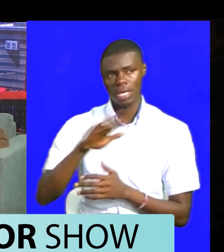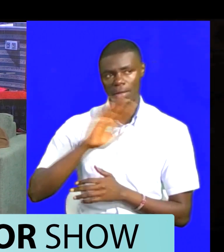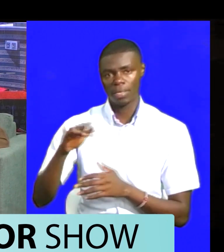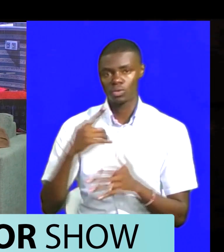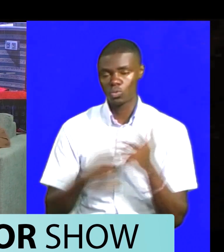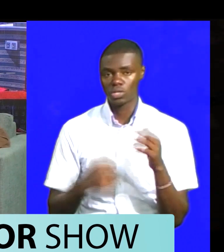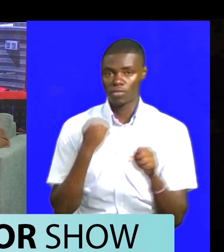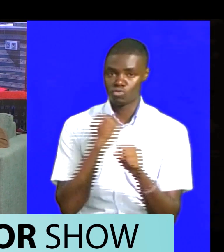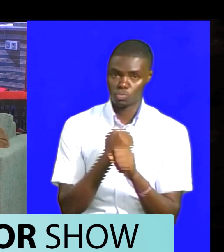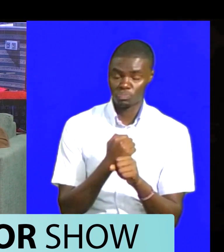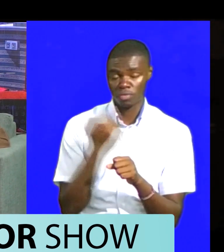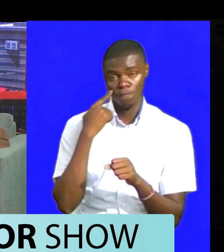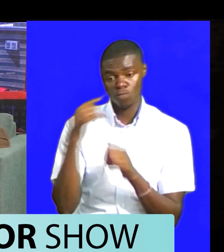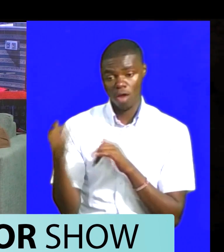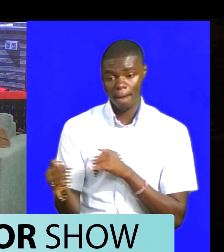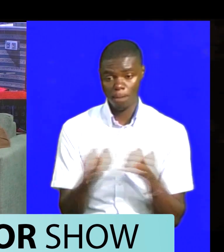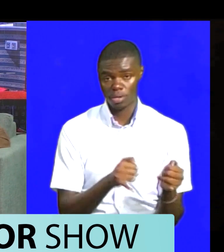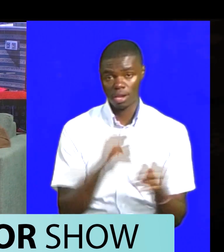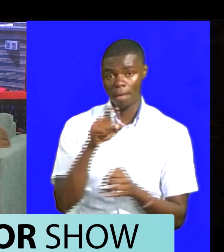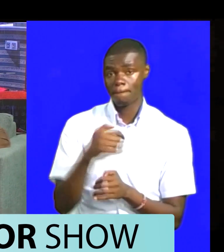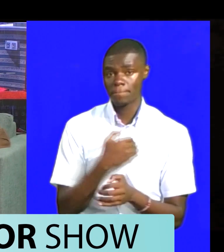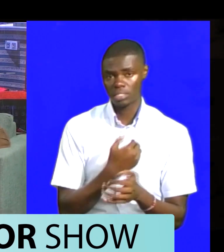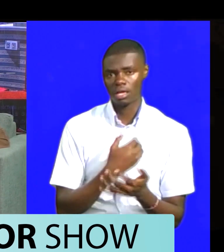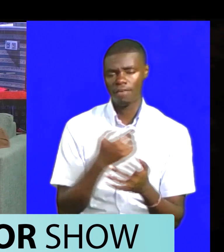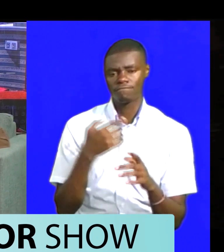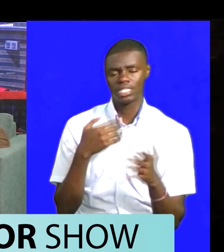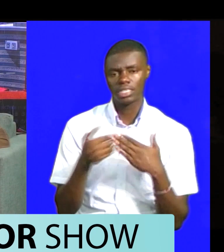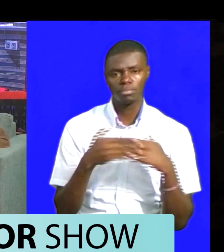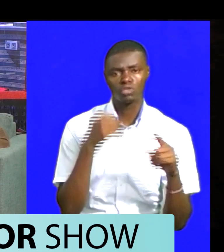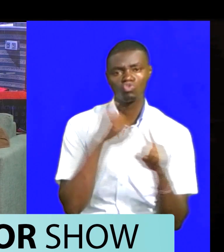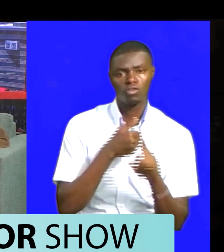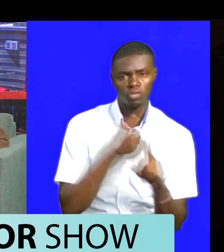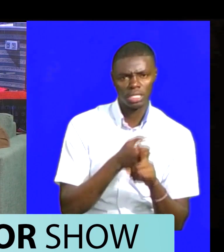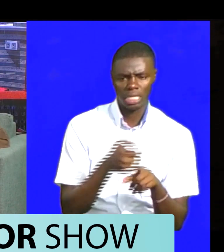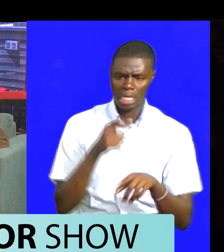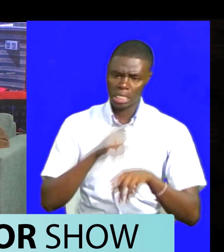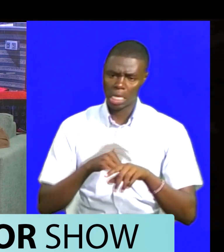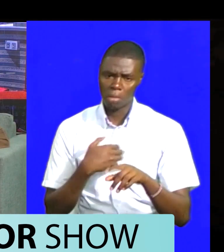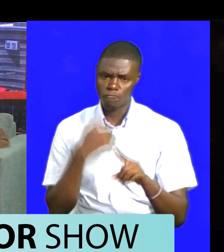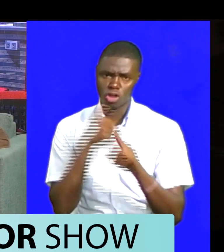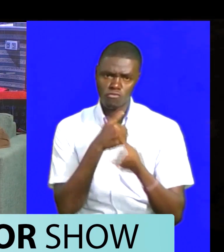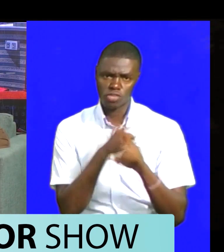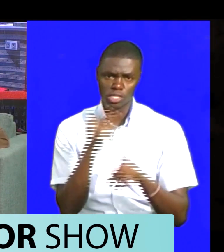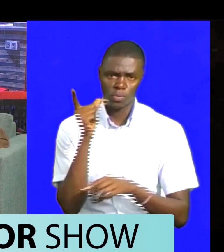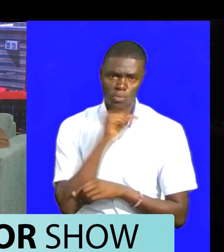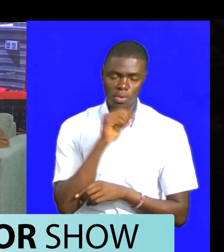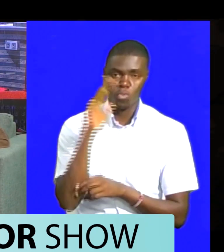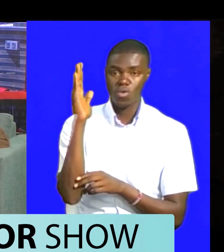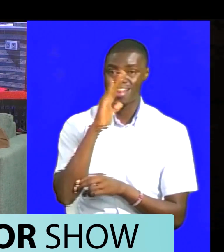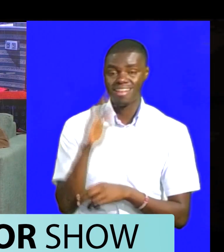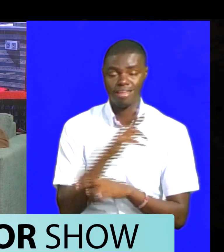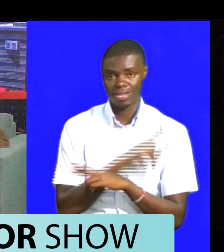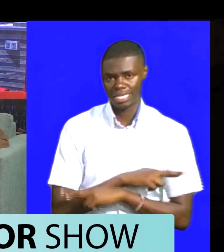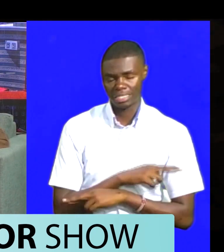told you earlier. Like, for a model, you need to have what you're advocating for. And when you have your advocacy, you can never rest unless you